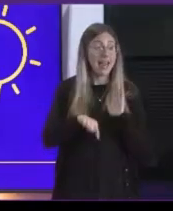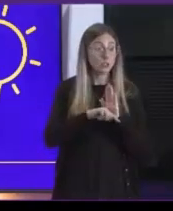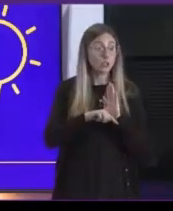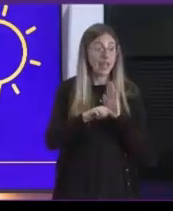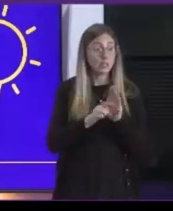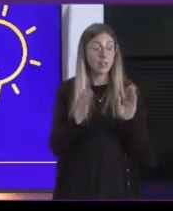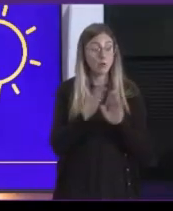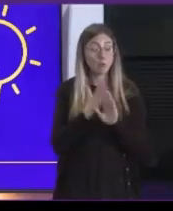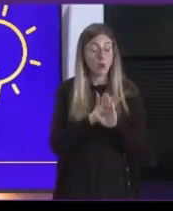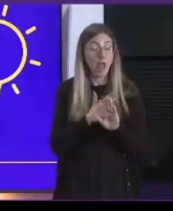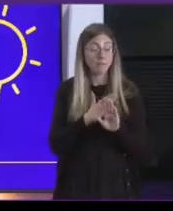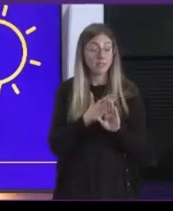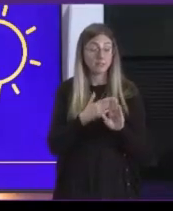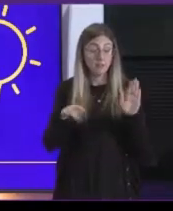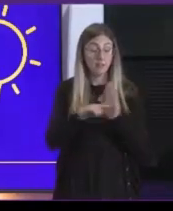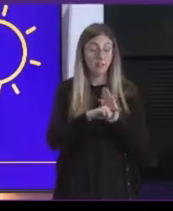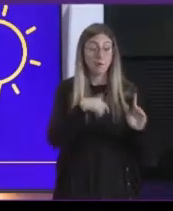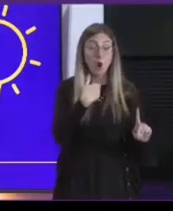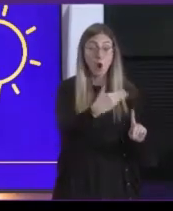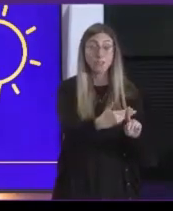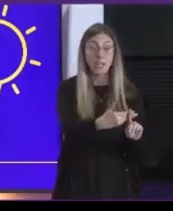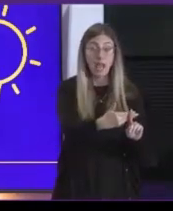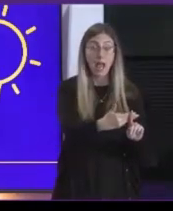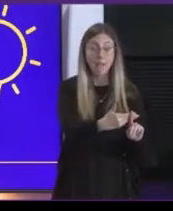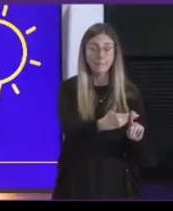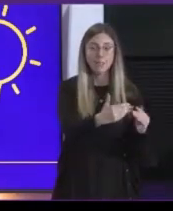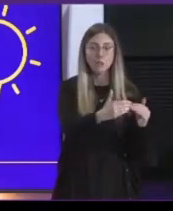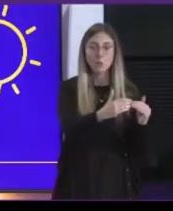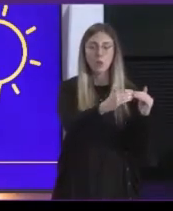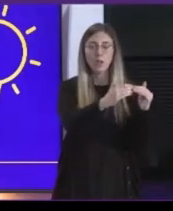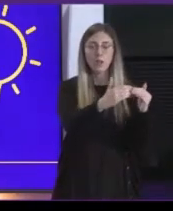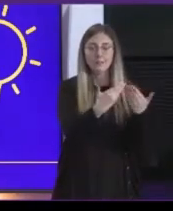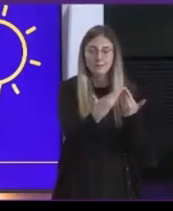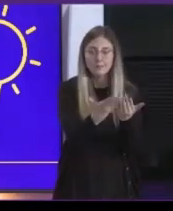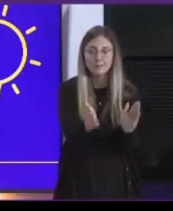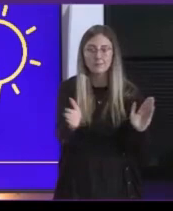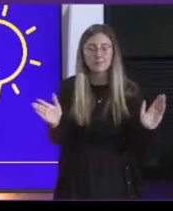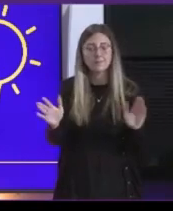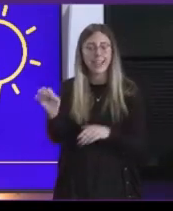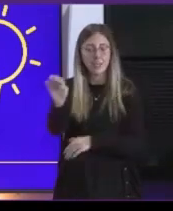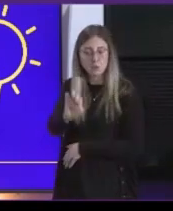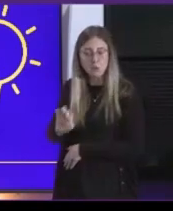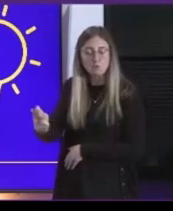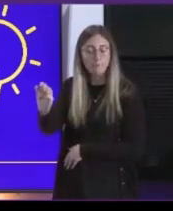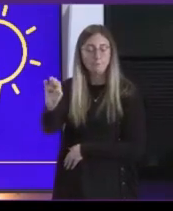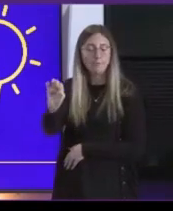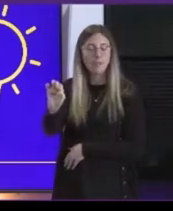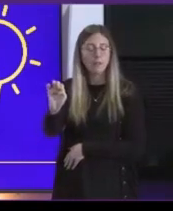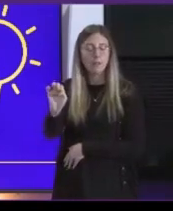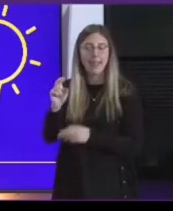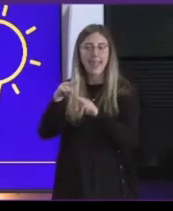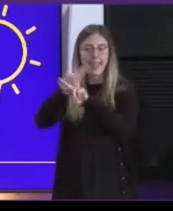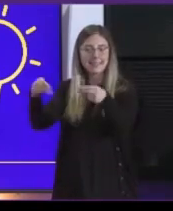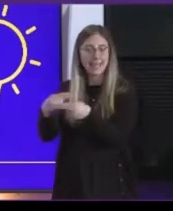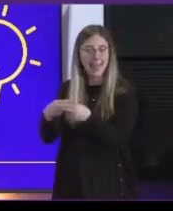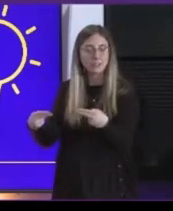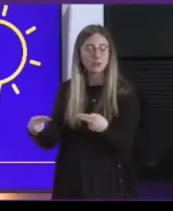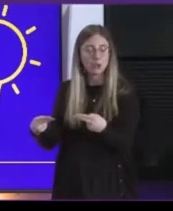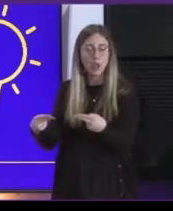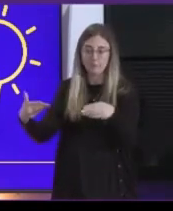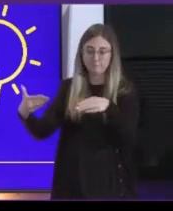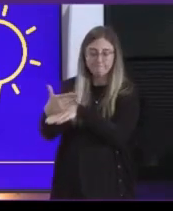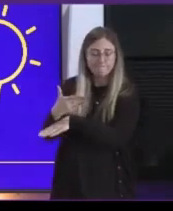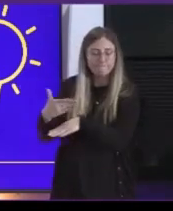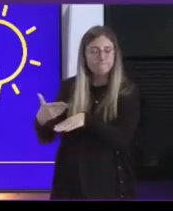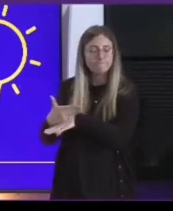private sector for a long time, but to align this now and to align it with Europe and its international play